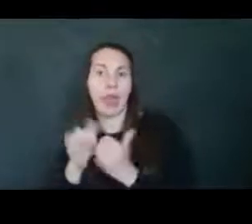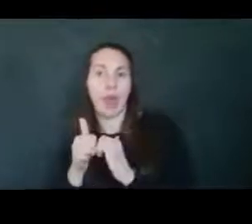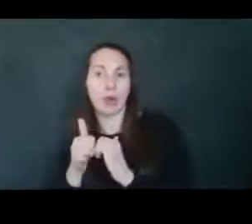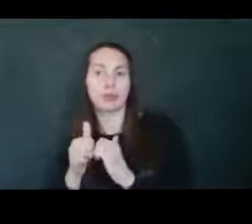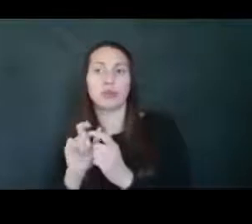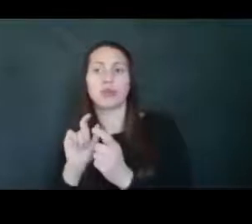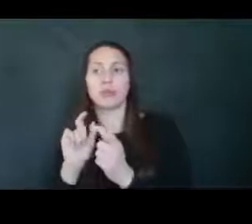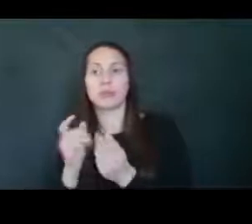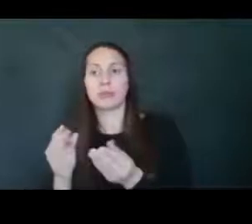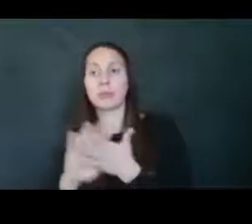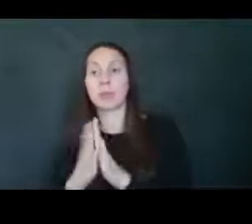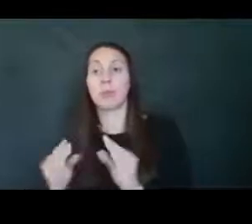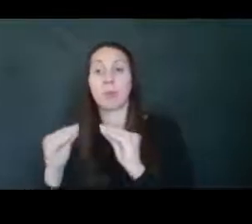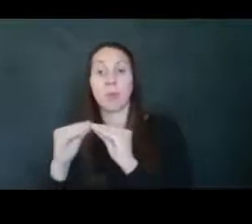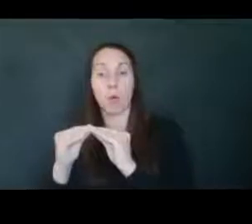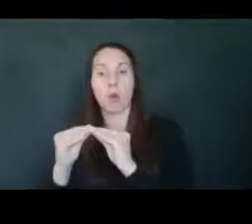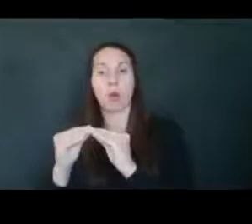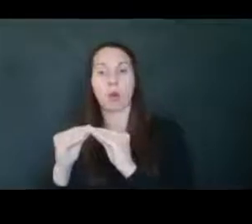please.